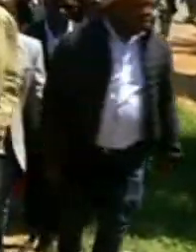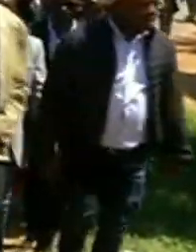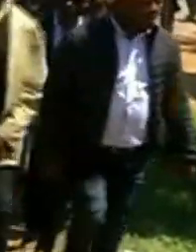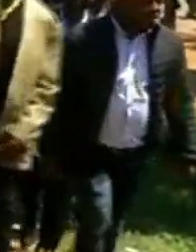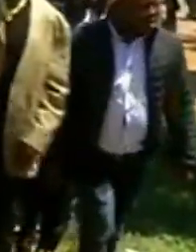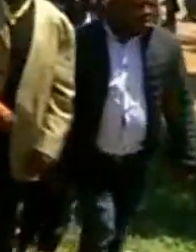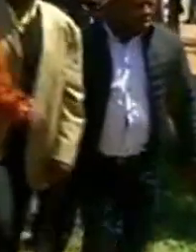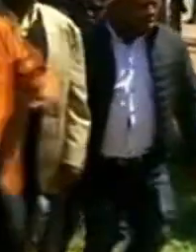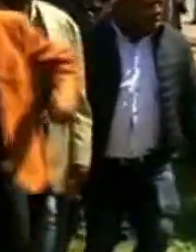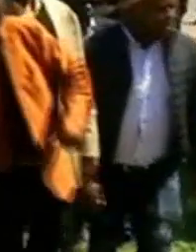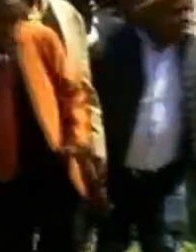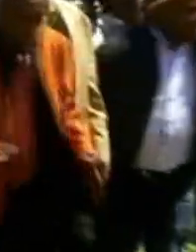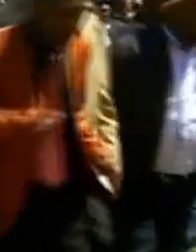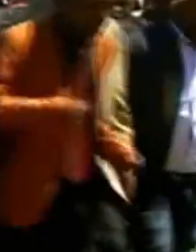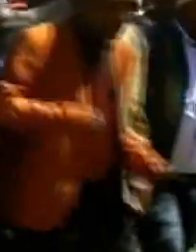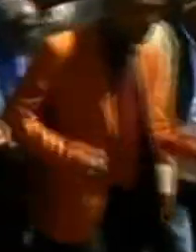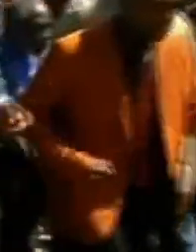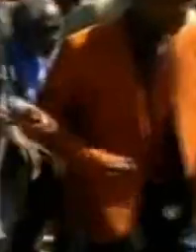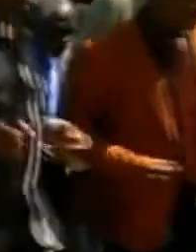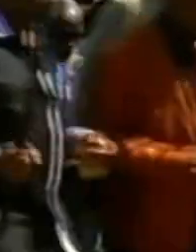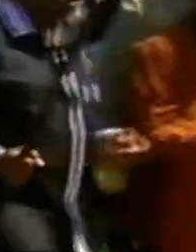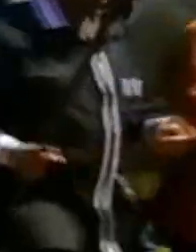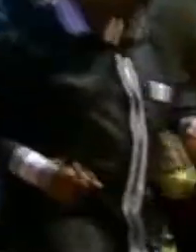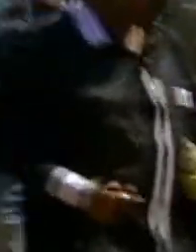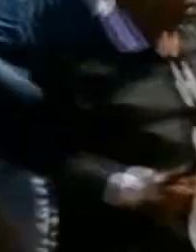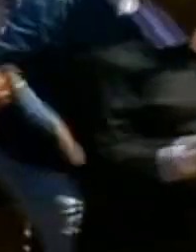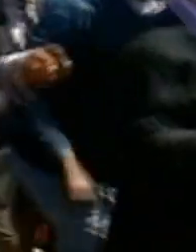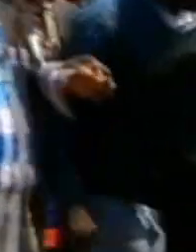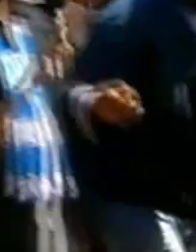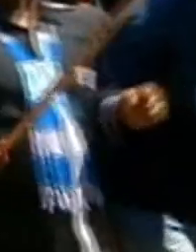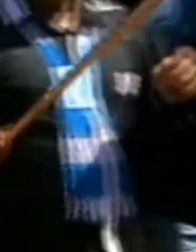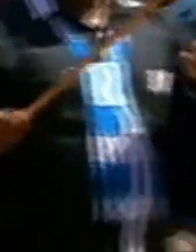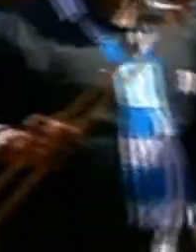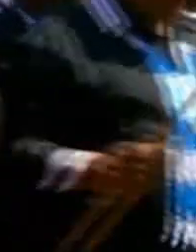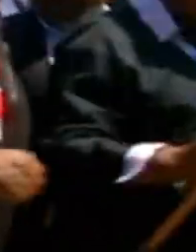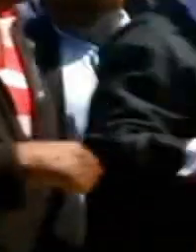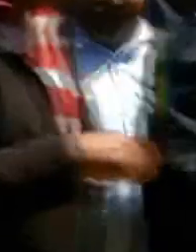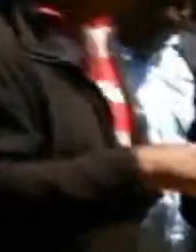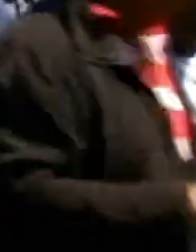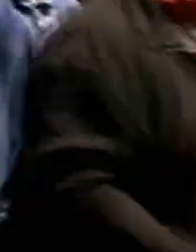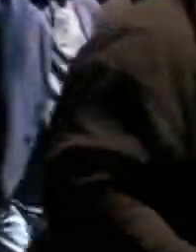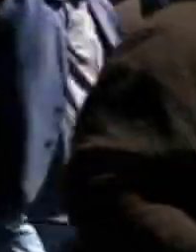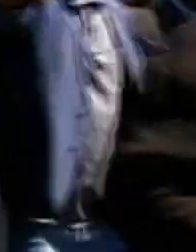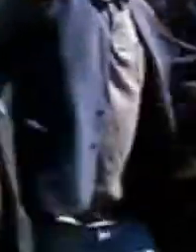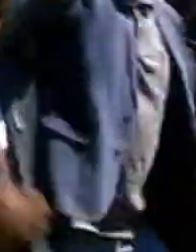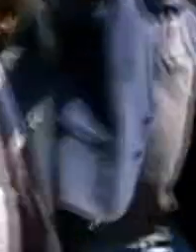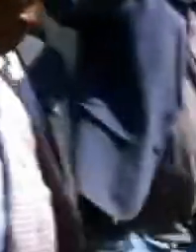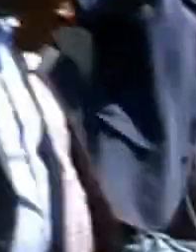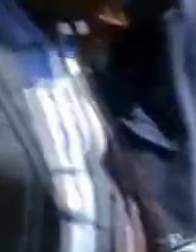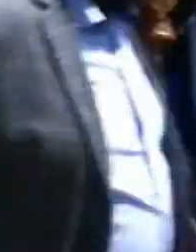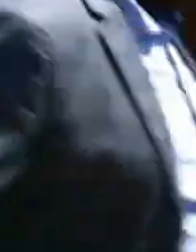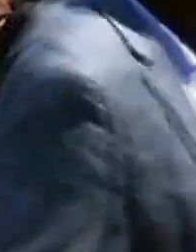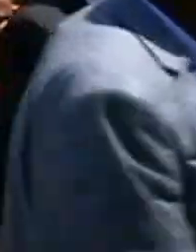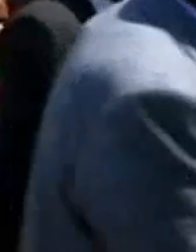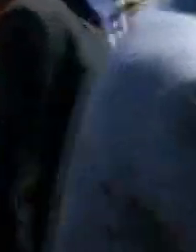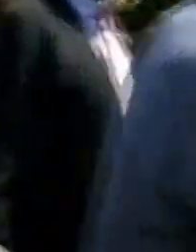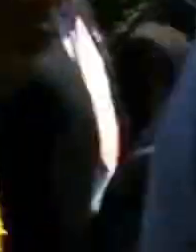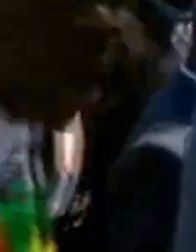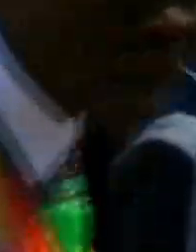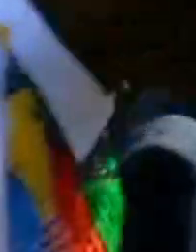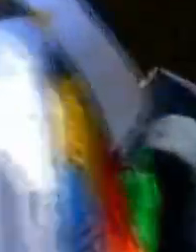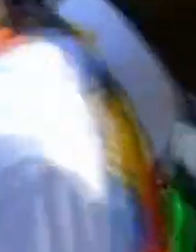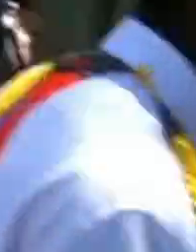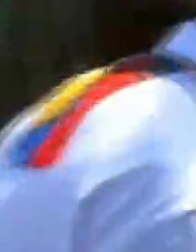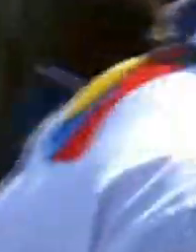the High Court to set aside that decision to put Prince Lekukela on the throne, because according to them,